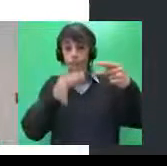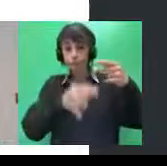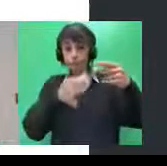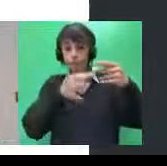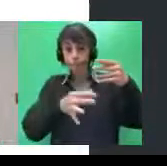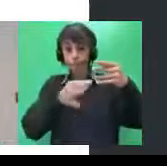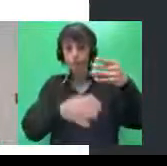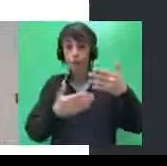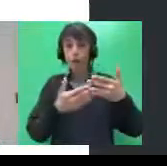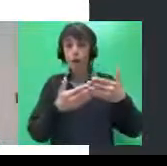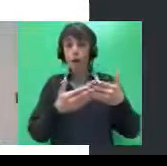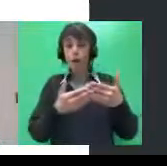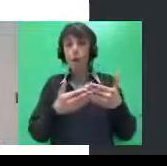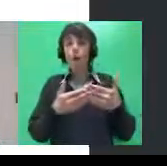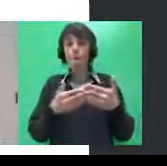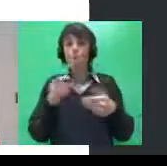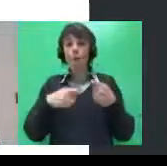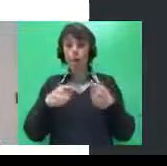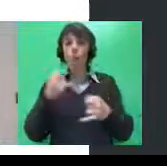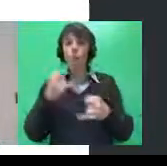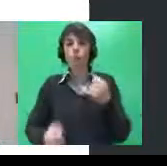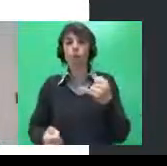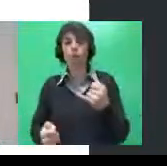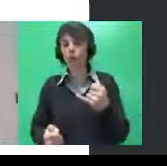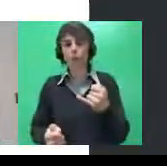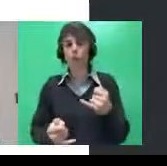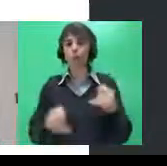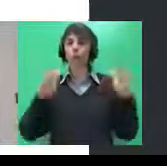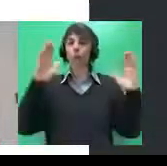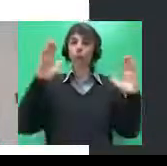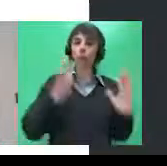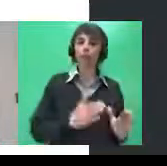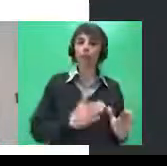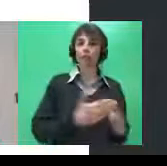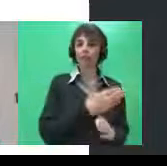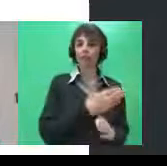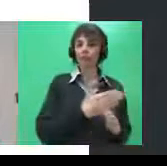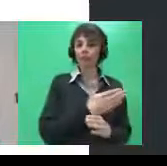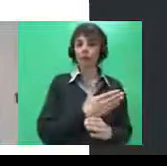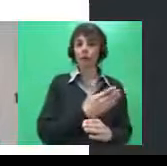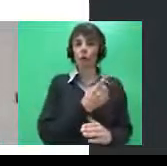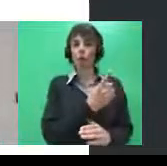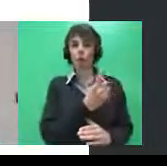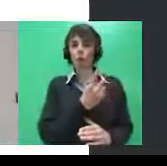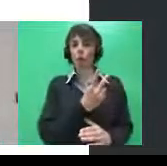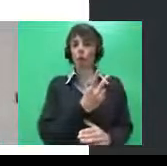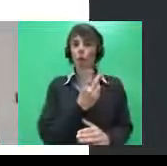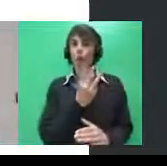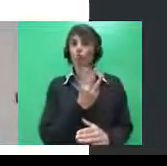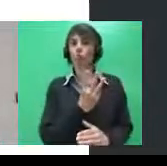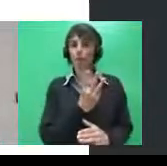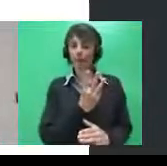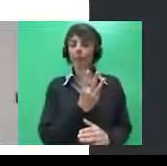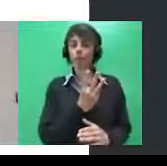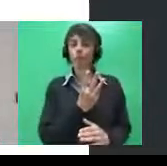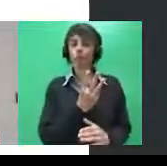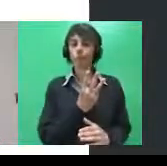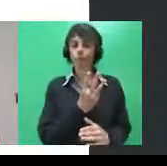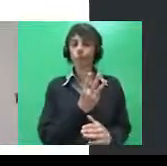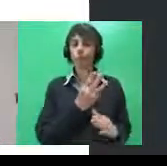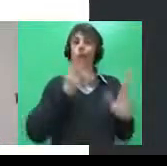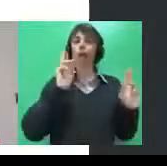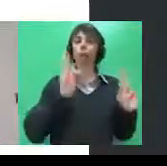three different lines there that represent whether those individuals completing the survey say they have 1, 2, or 3 impairments. And unsurprisingly, those